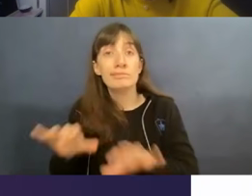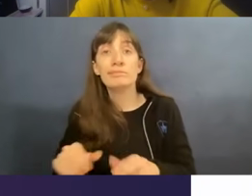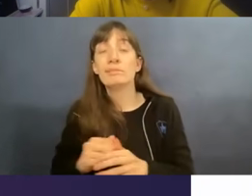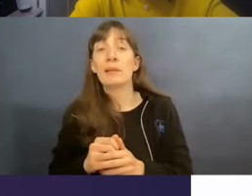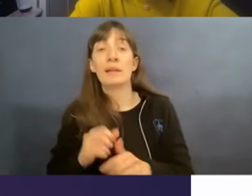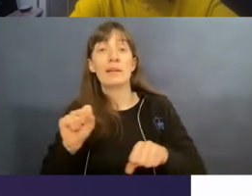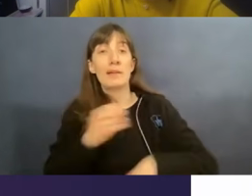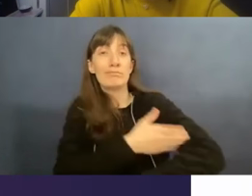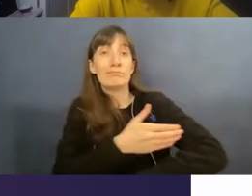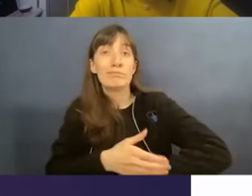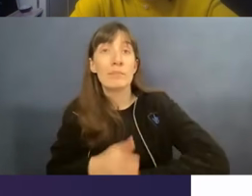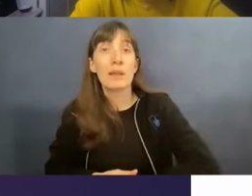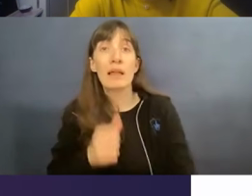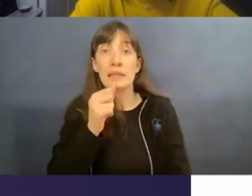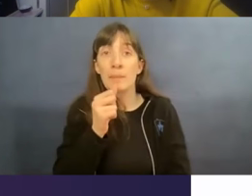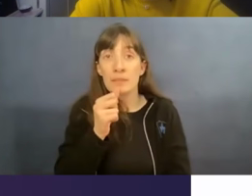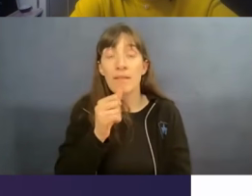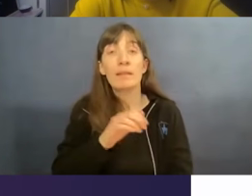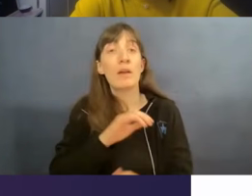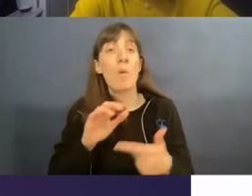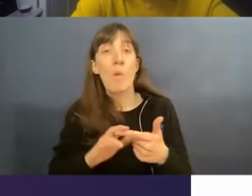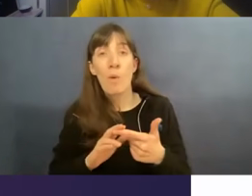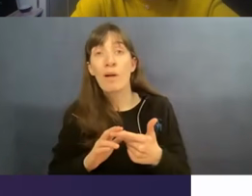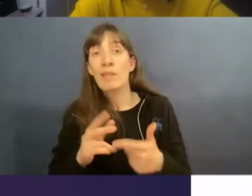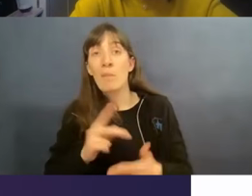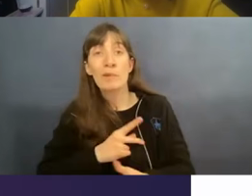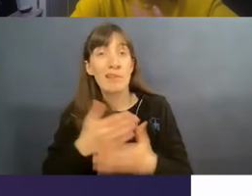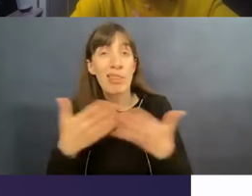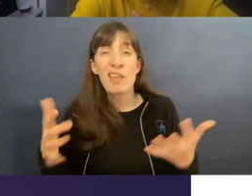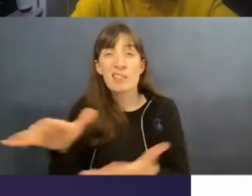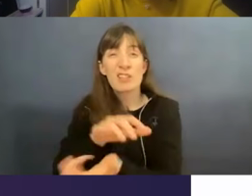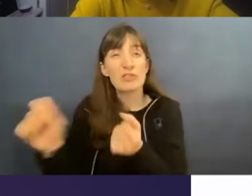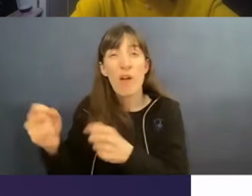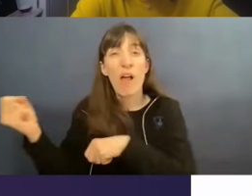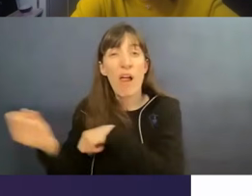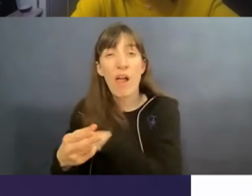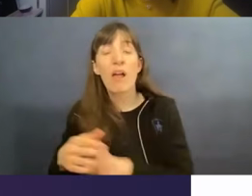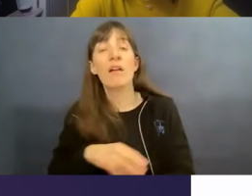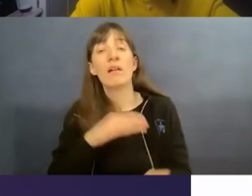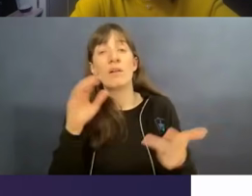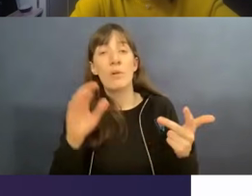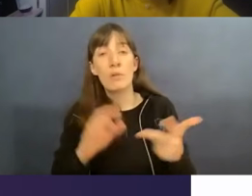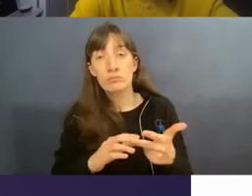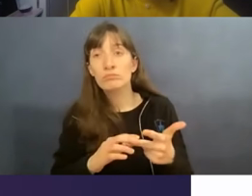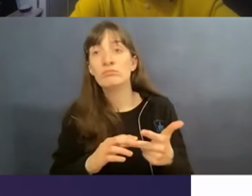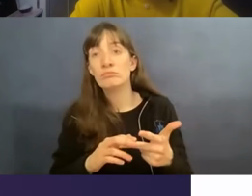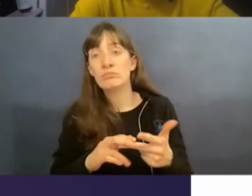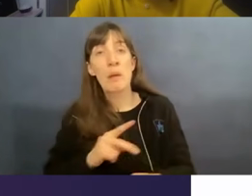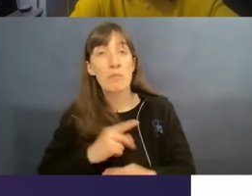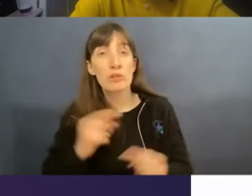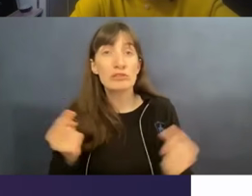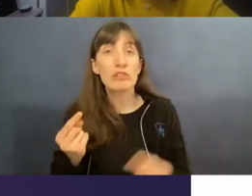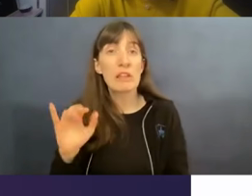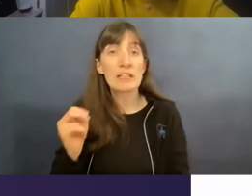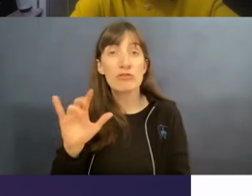like thumb sucking, destruction of personal items. They might have like physical injuries, so their bodies might be impacted by that. Right, they might